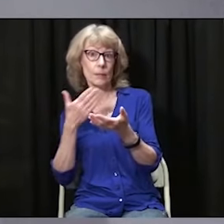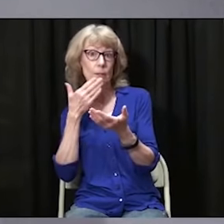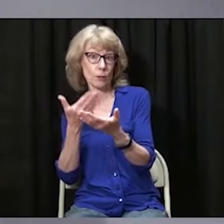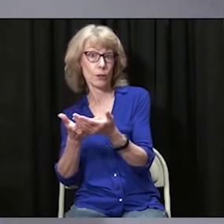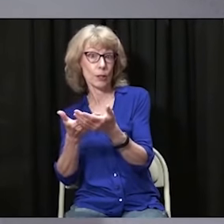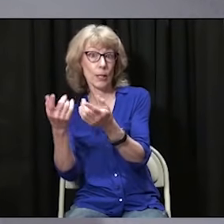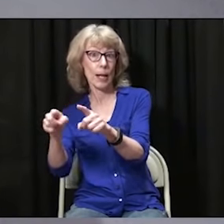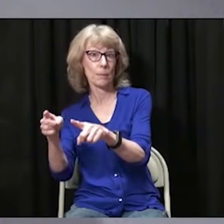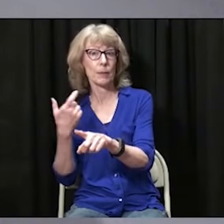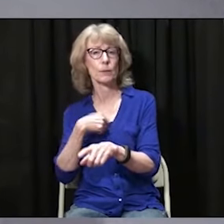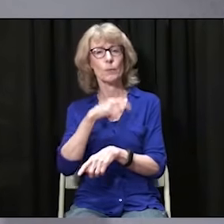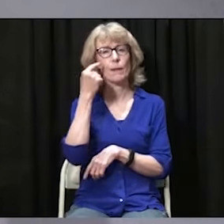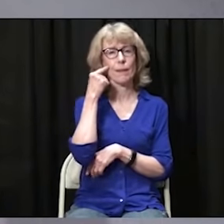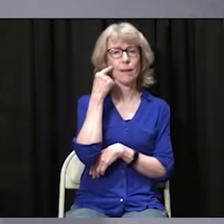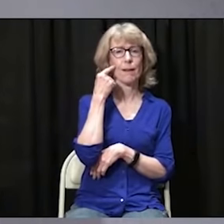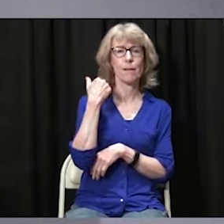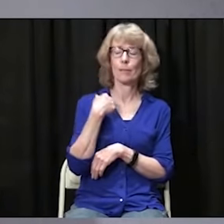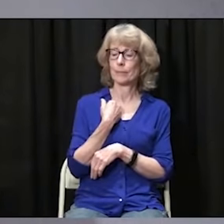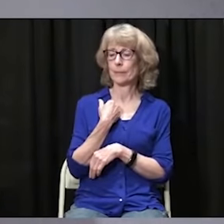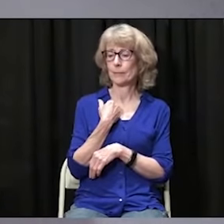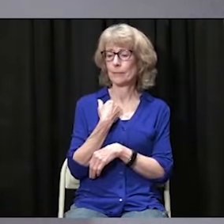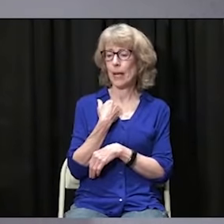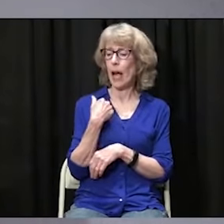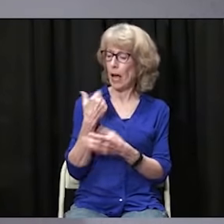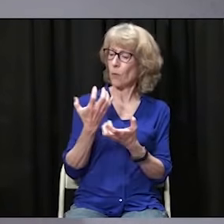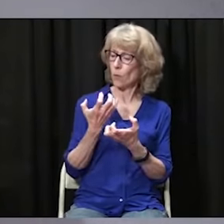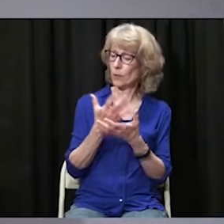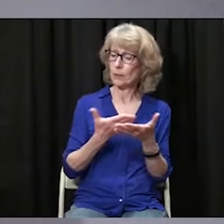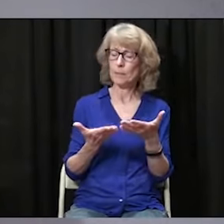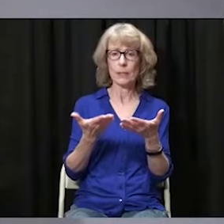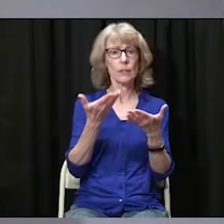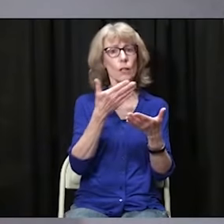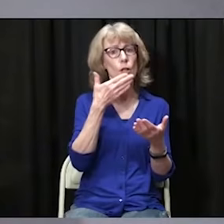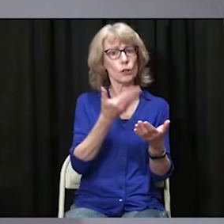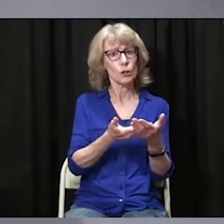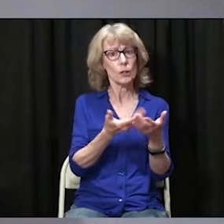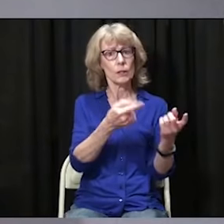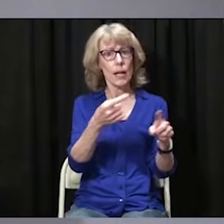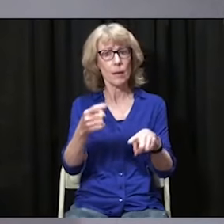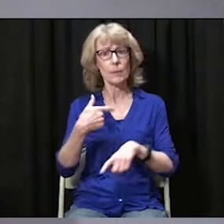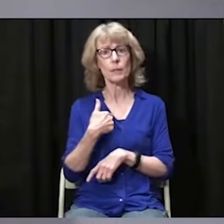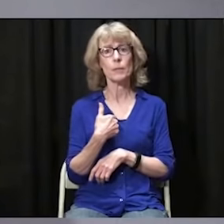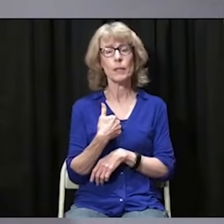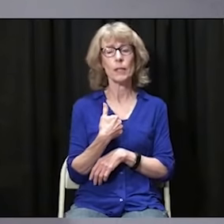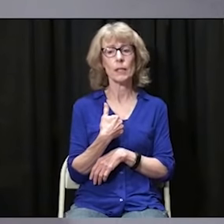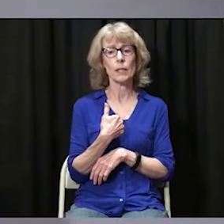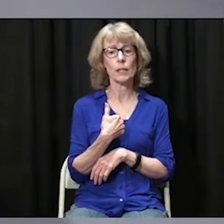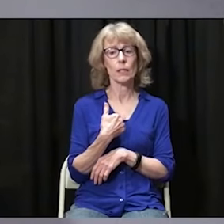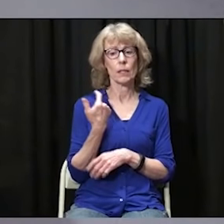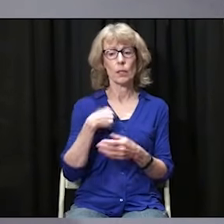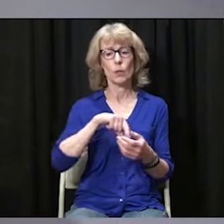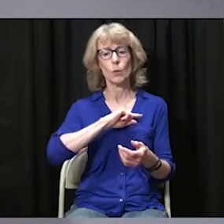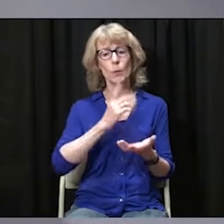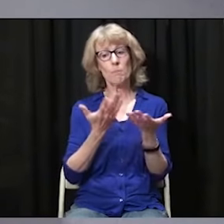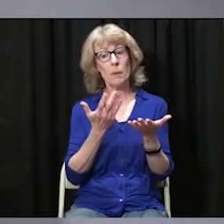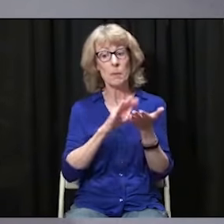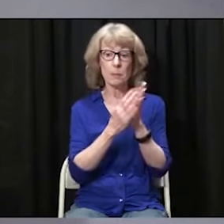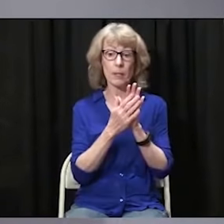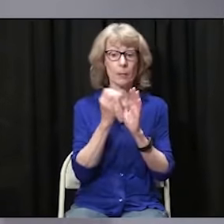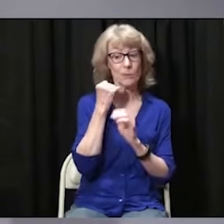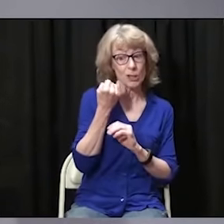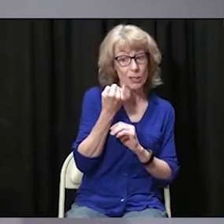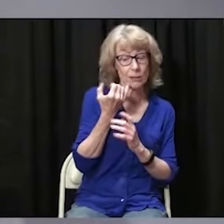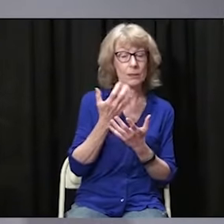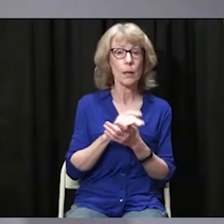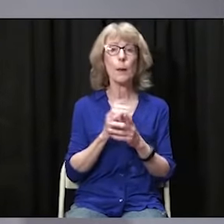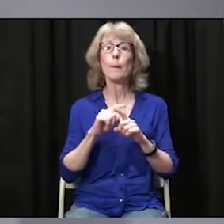to me. And like the jealousy and the envy just creeps up. It's human nature. But one of the ways to grow as